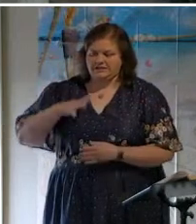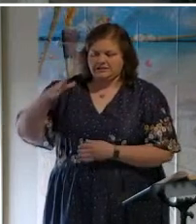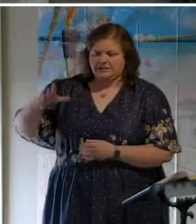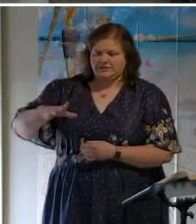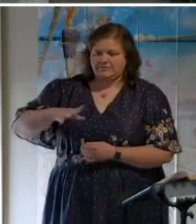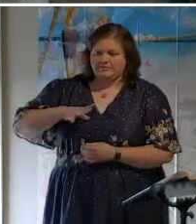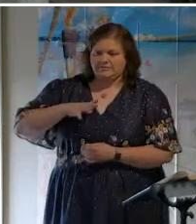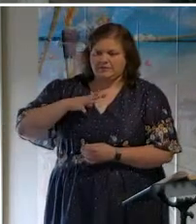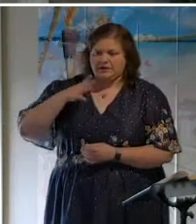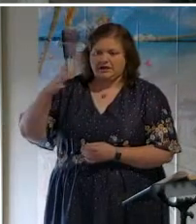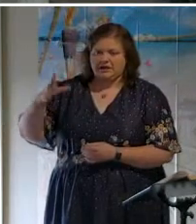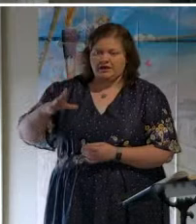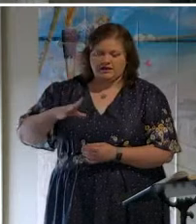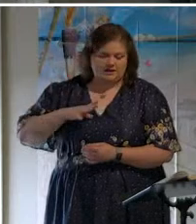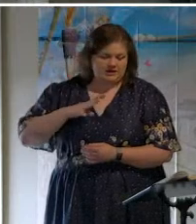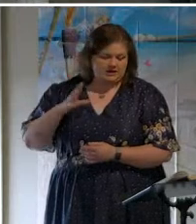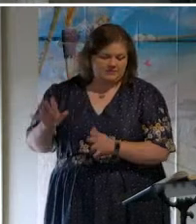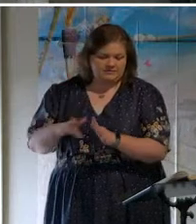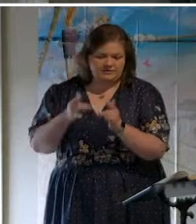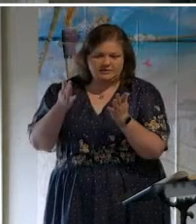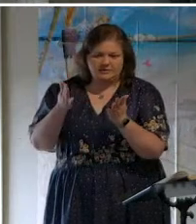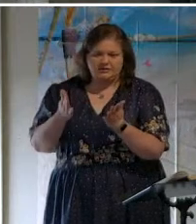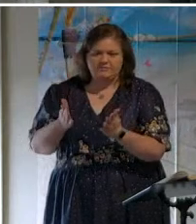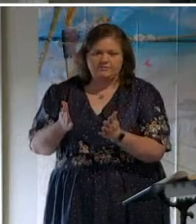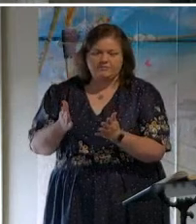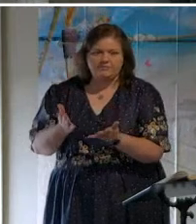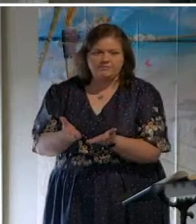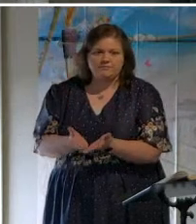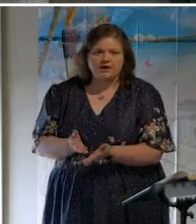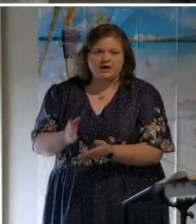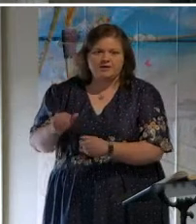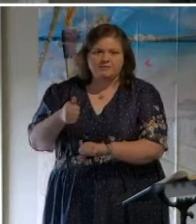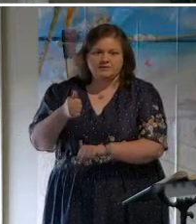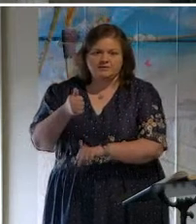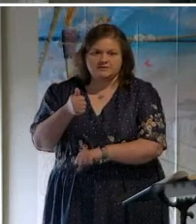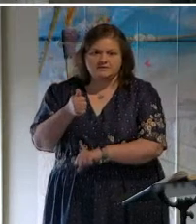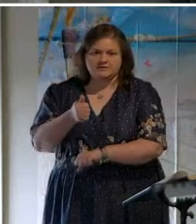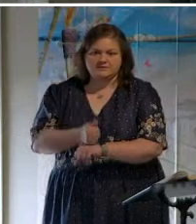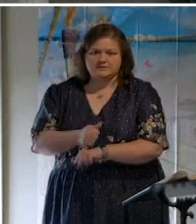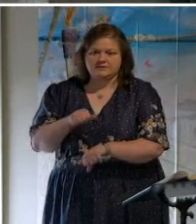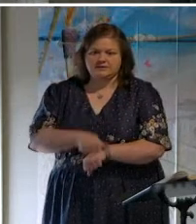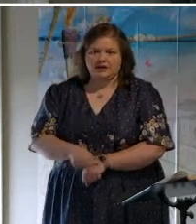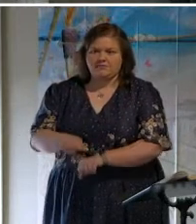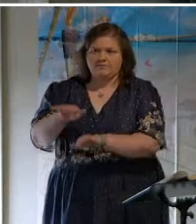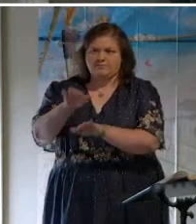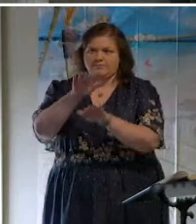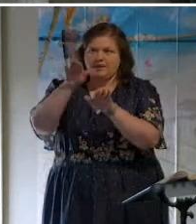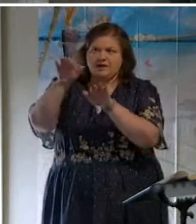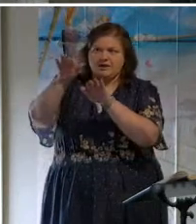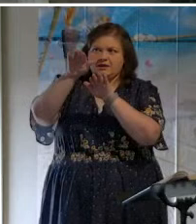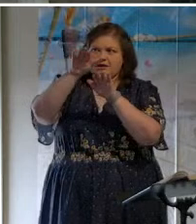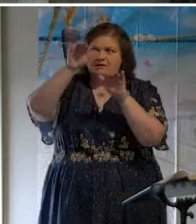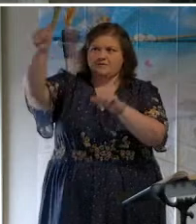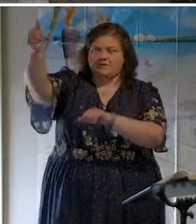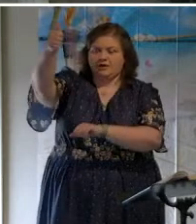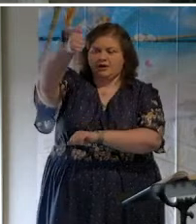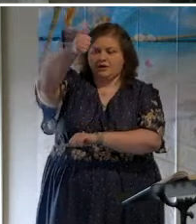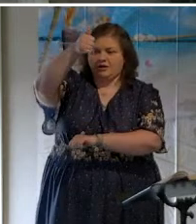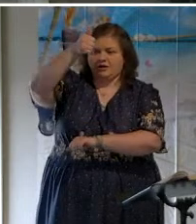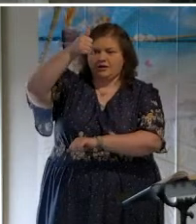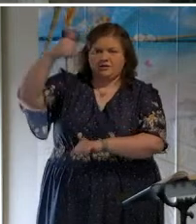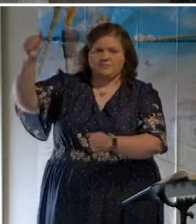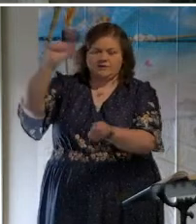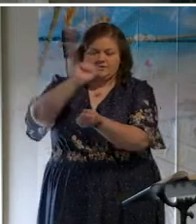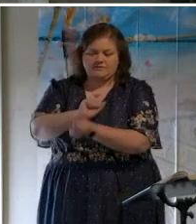sublime. The Bible stands like a mountain towering far above the